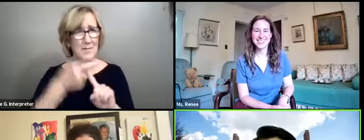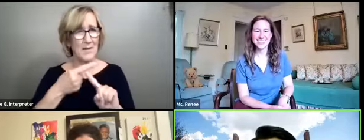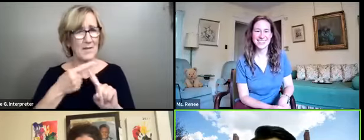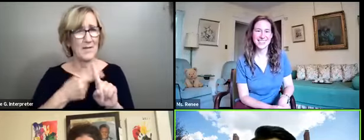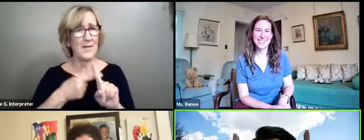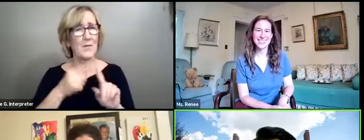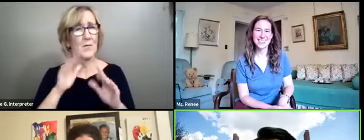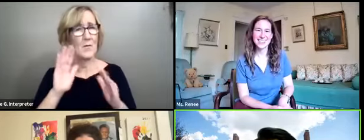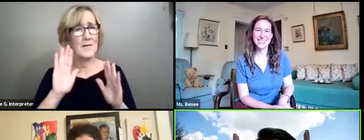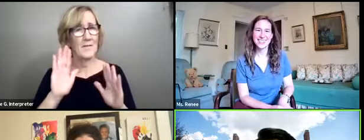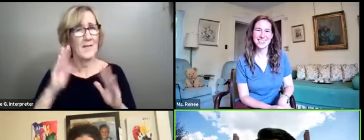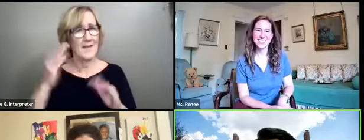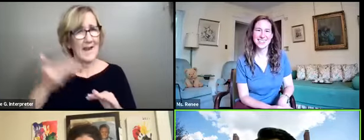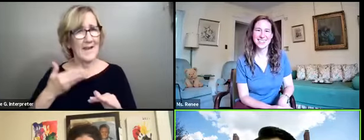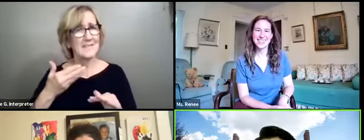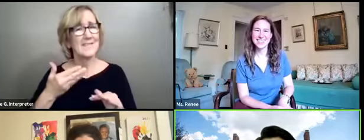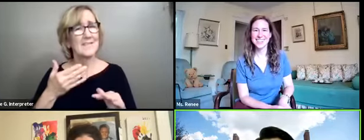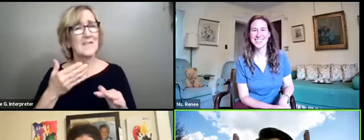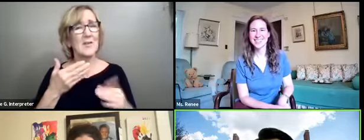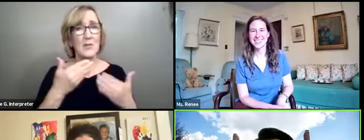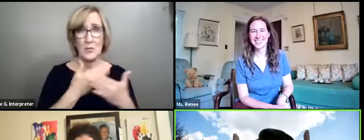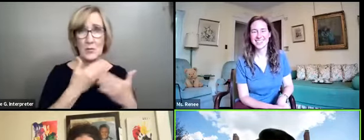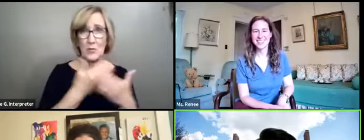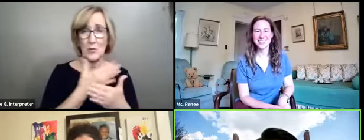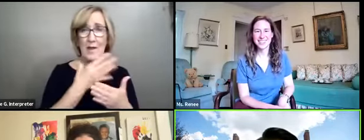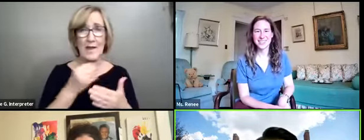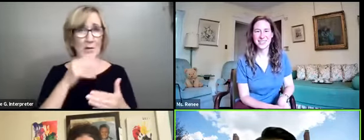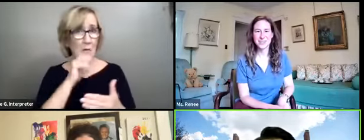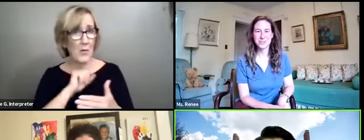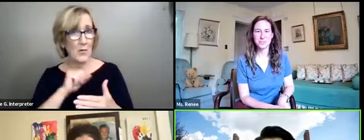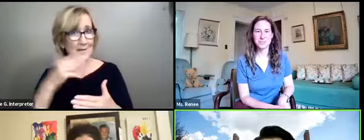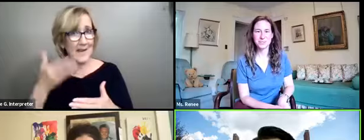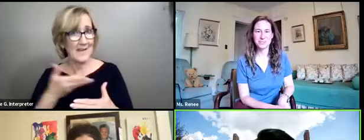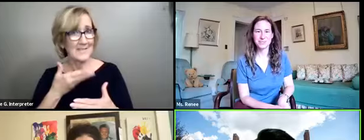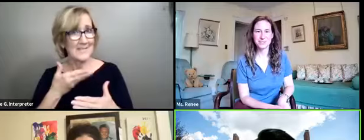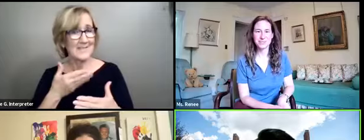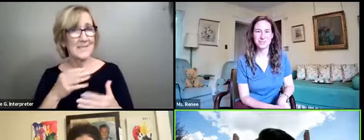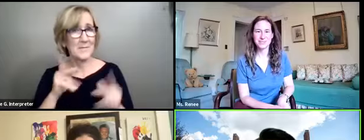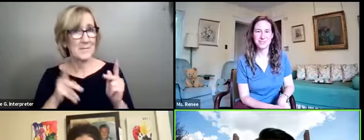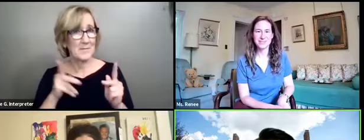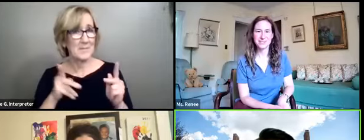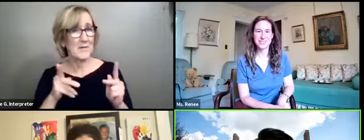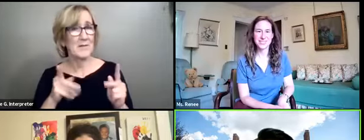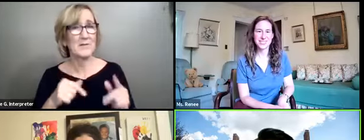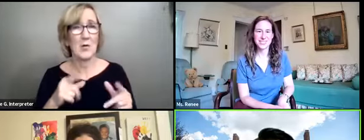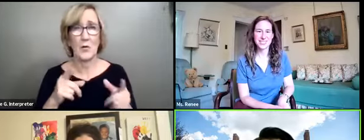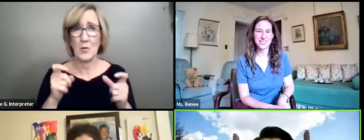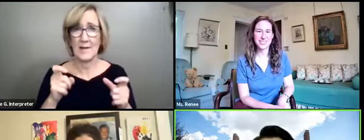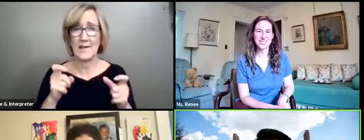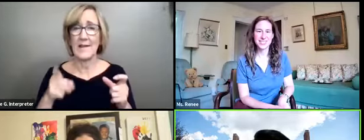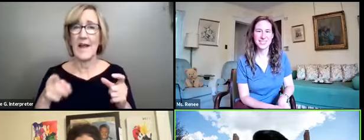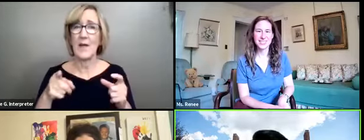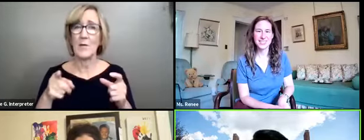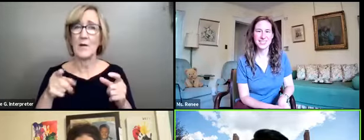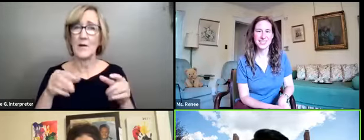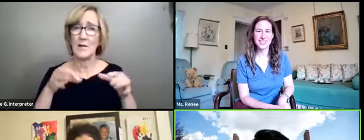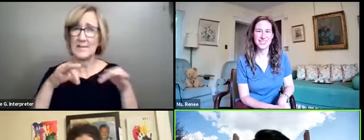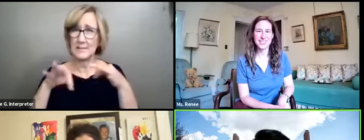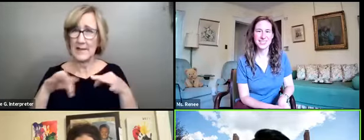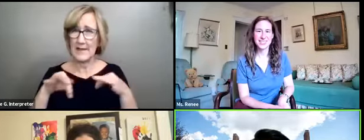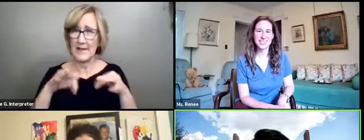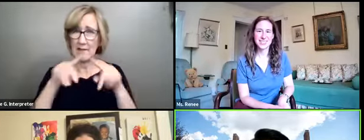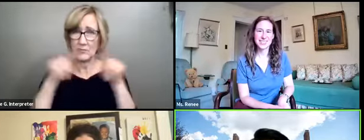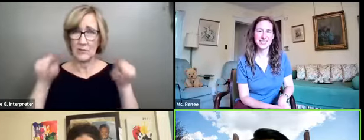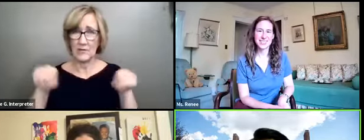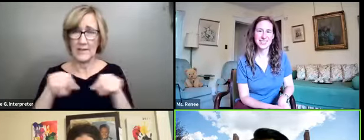some reoccurring ones and some brand new ones. So just really quickly, I'll go over everybody that's on the screen that you can see right now. So we have our